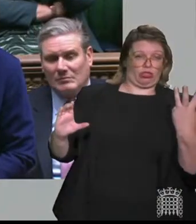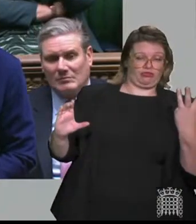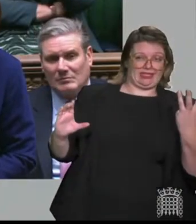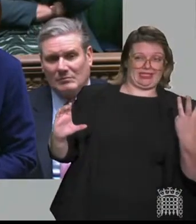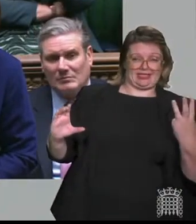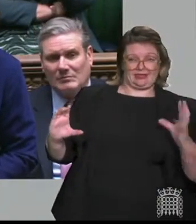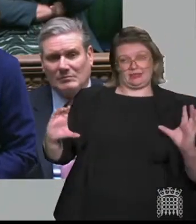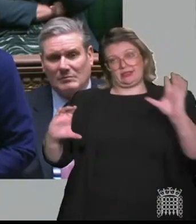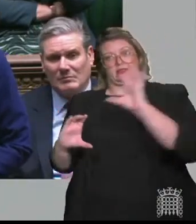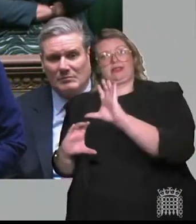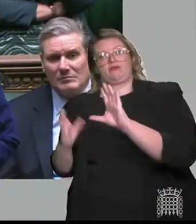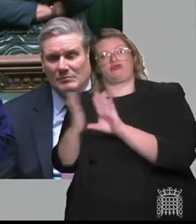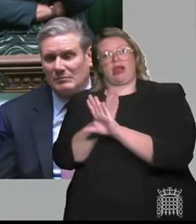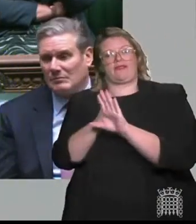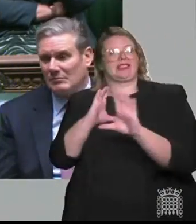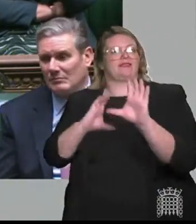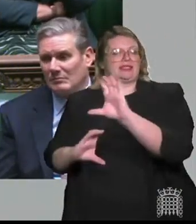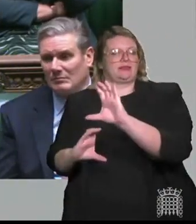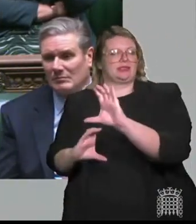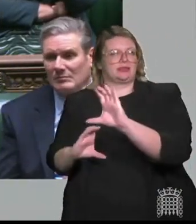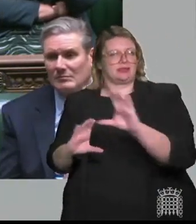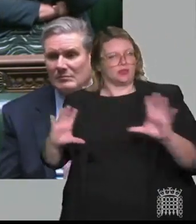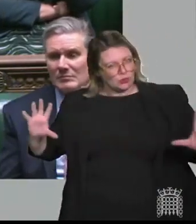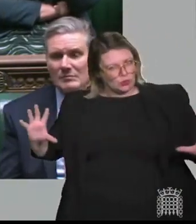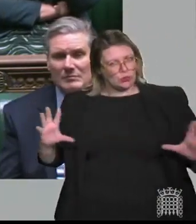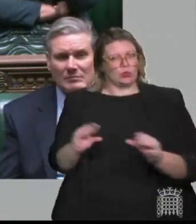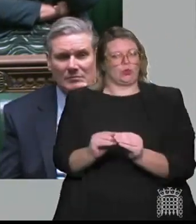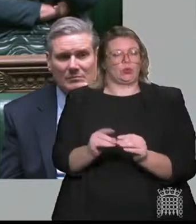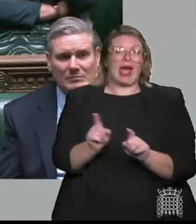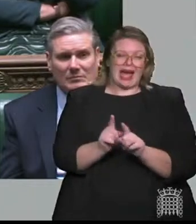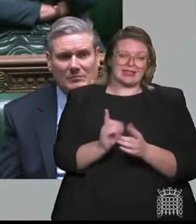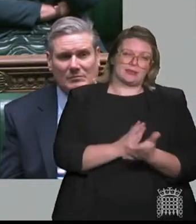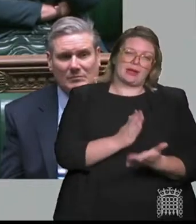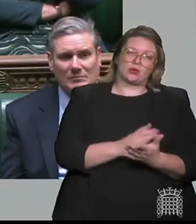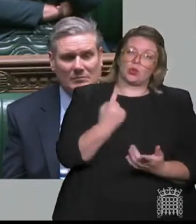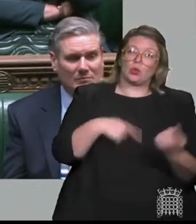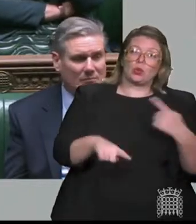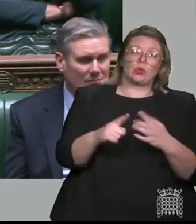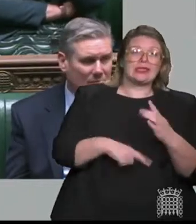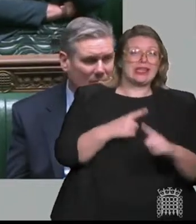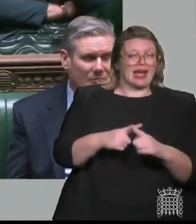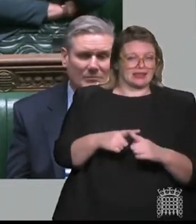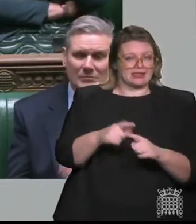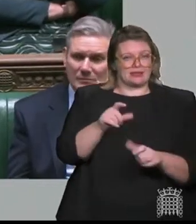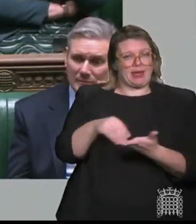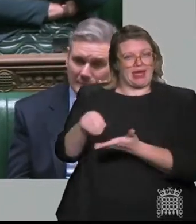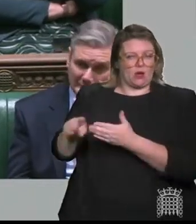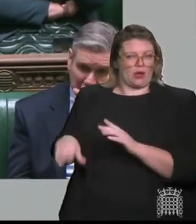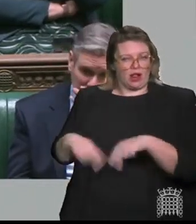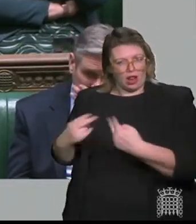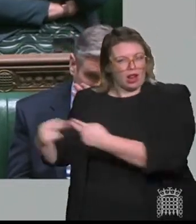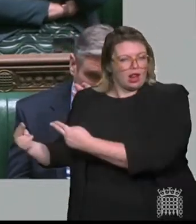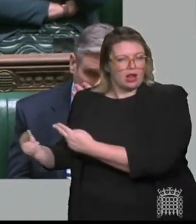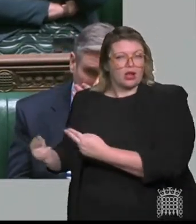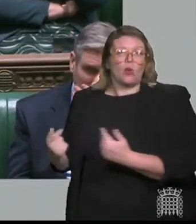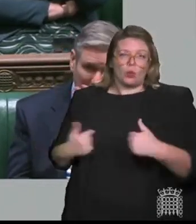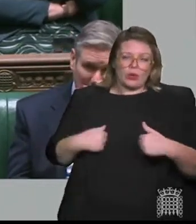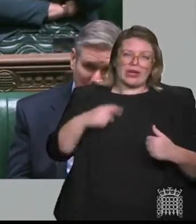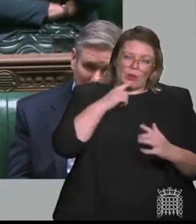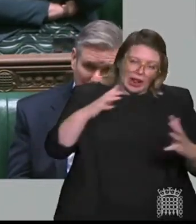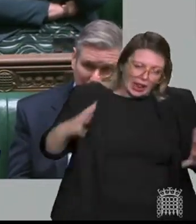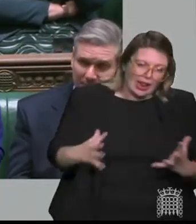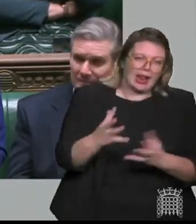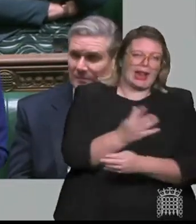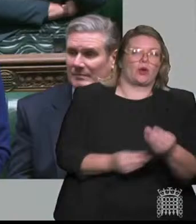private investment, whilst also getting a return to taxpayers. Labour's plan will boost our economy, get debt falling and